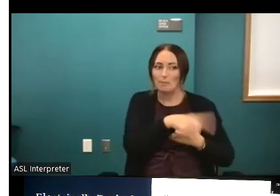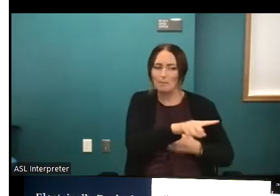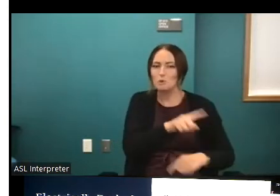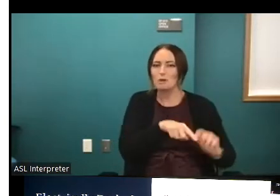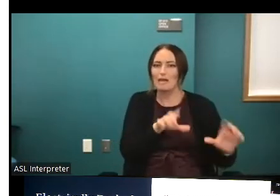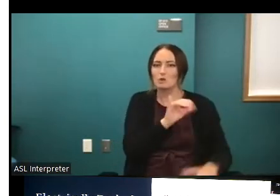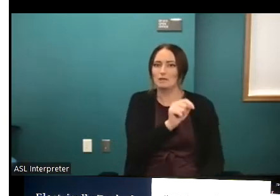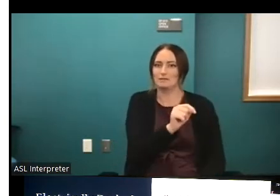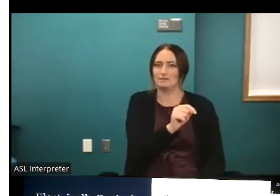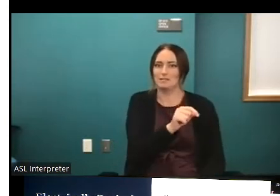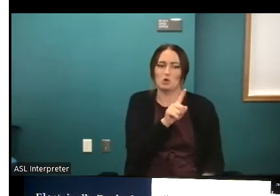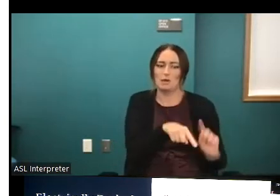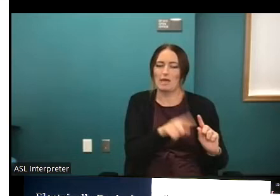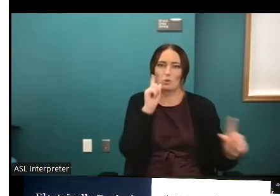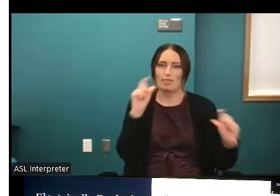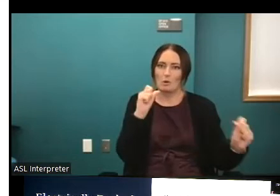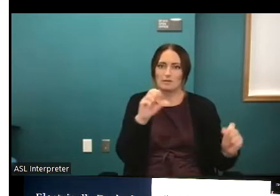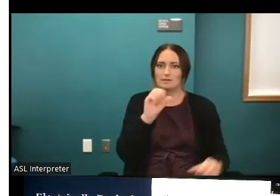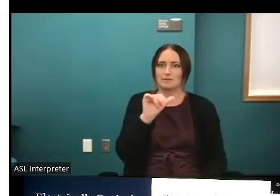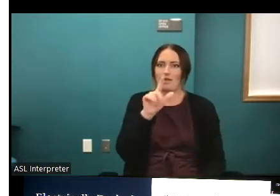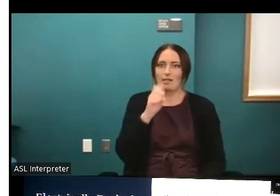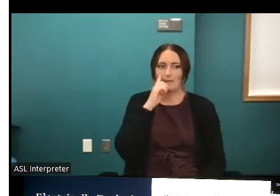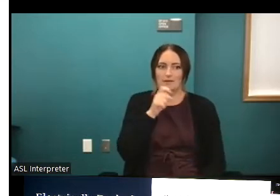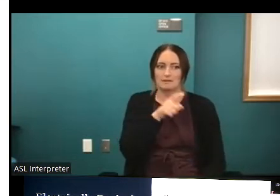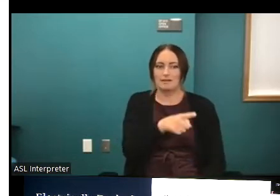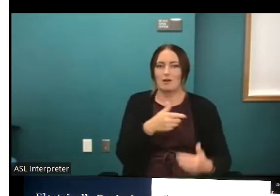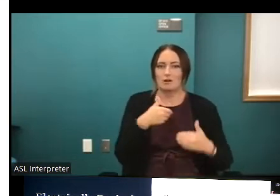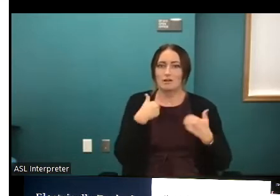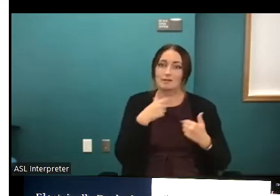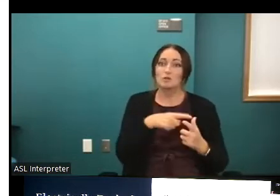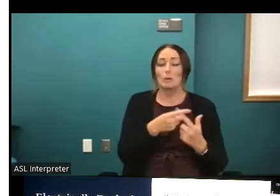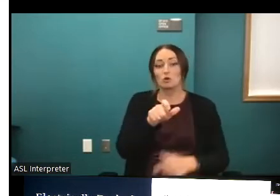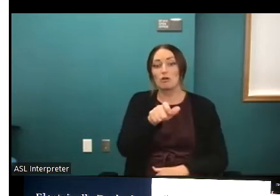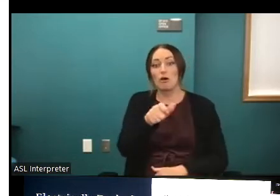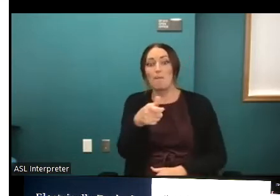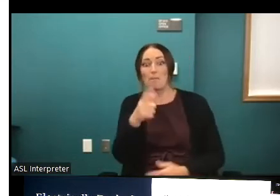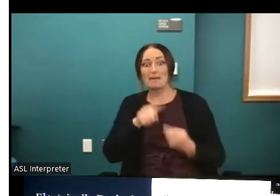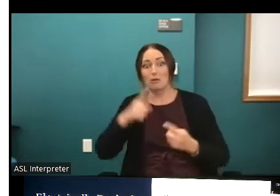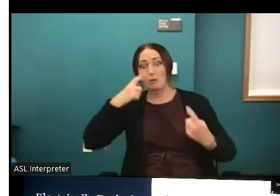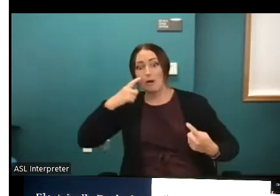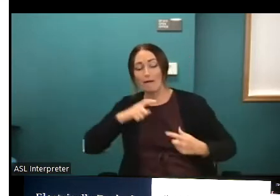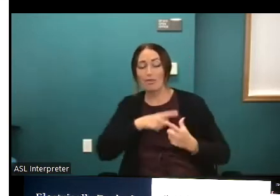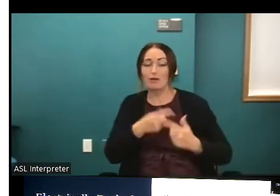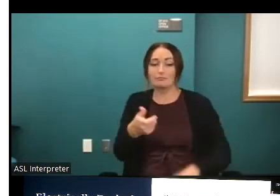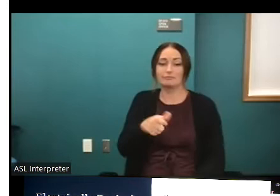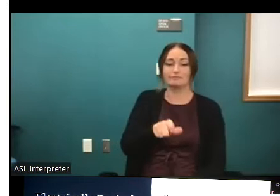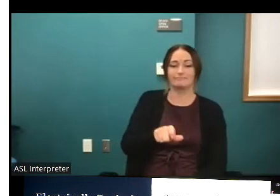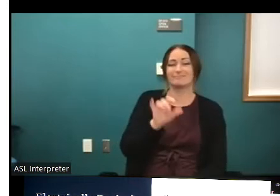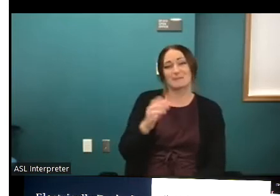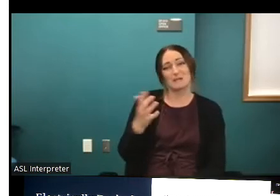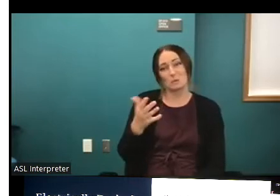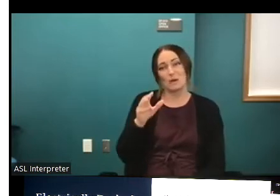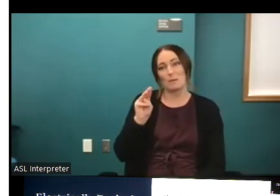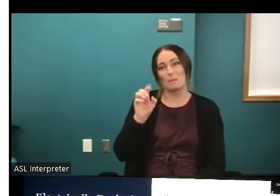because they're 9 months old. So we turn it up till they cry and then we turn it down a little bit. And that's the honest truth, and that's what Med-El tells me to